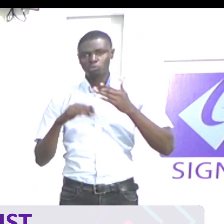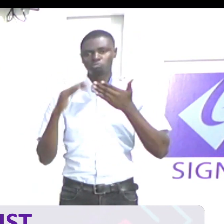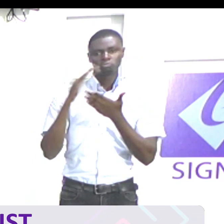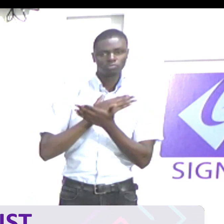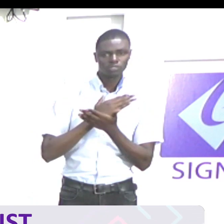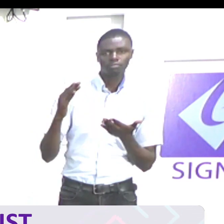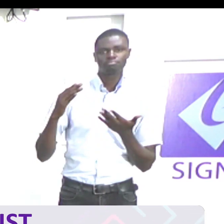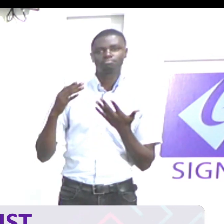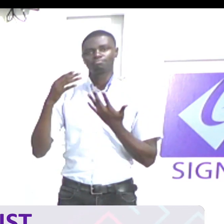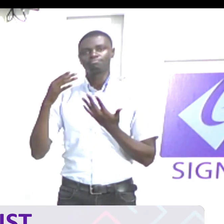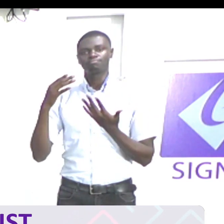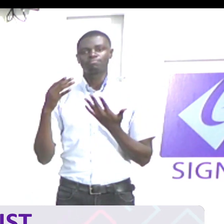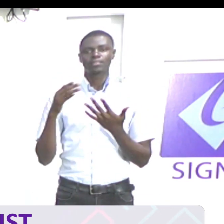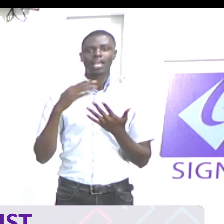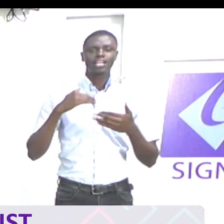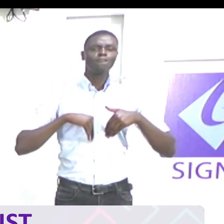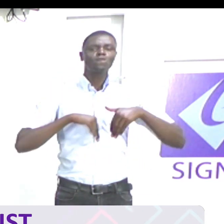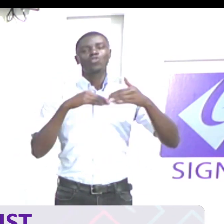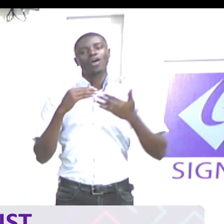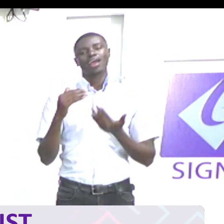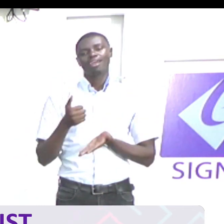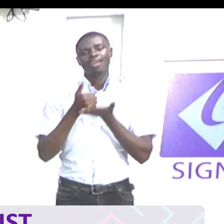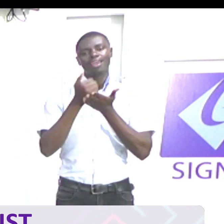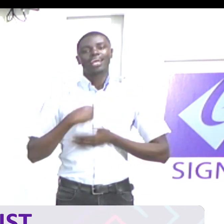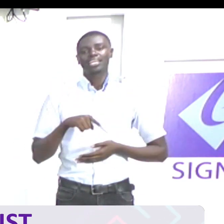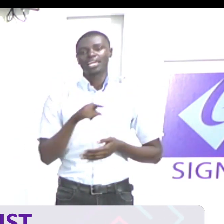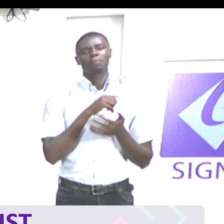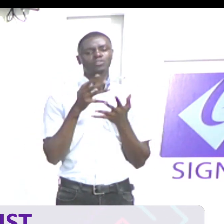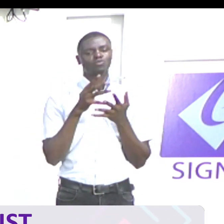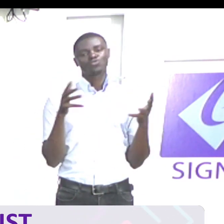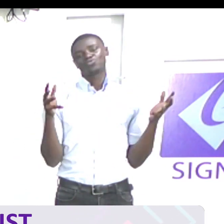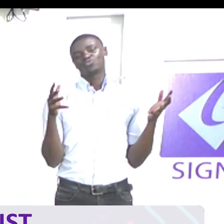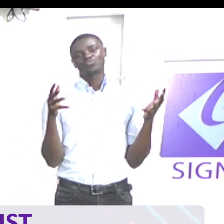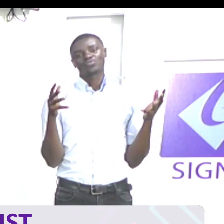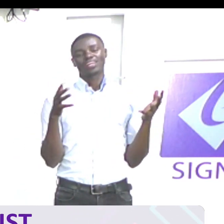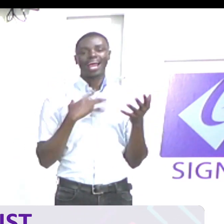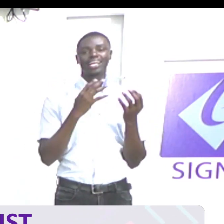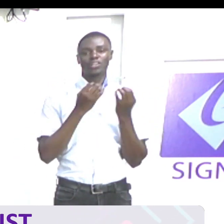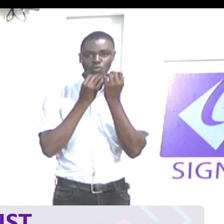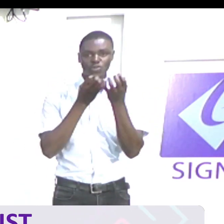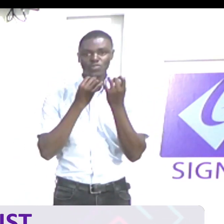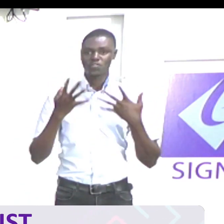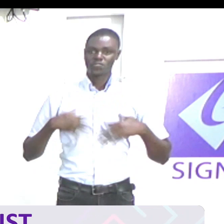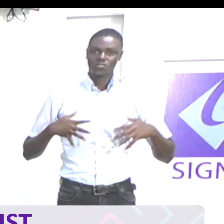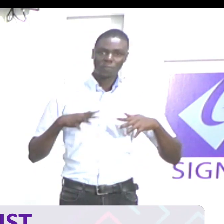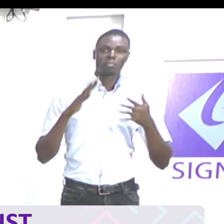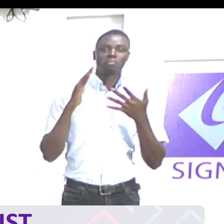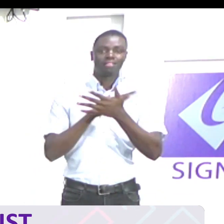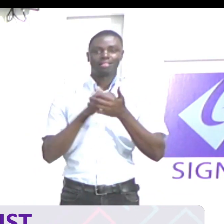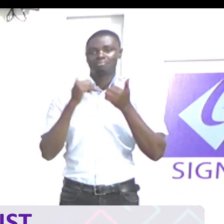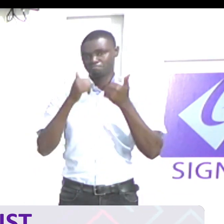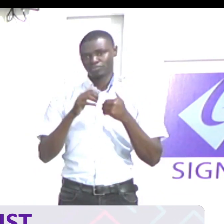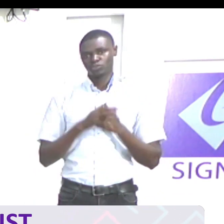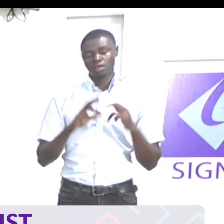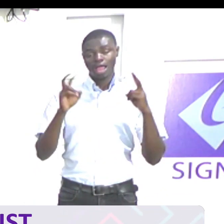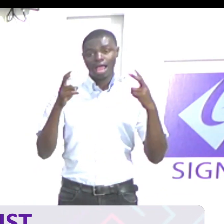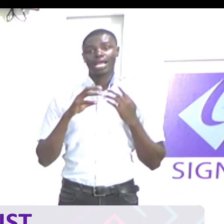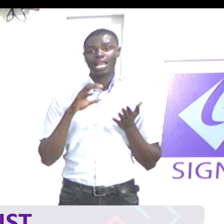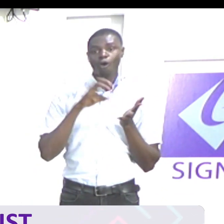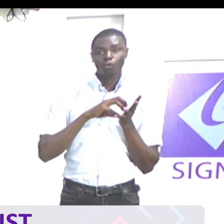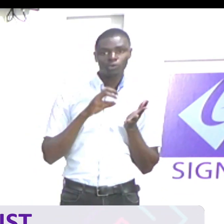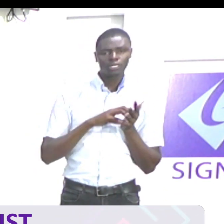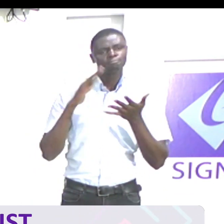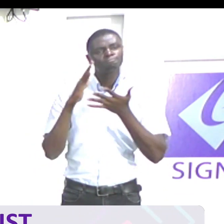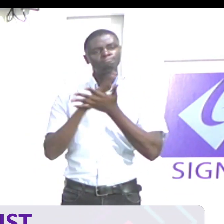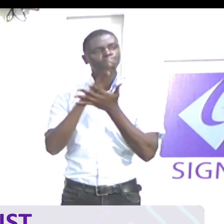Do the thing. Tusaidie to grow manze, tupeleke na mtaratara au sio? Alright, make sure you catch up with the content, share pale nje